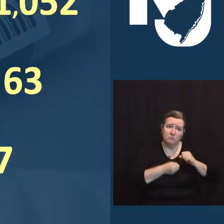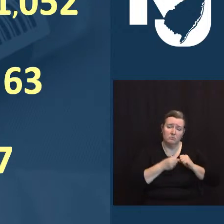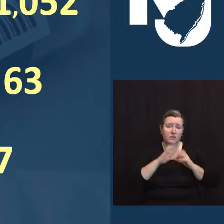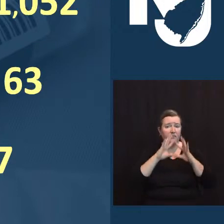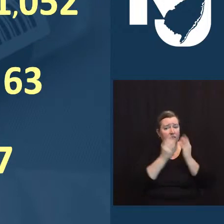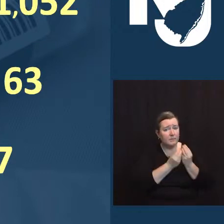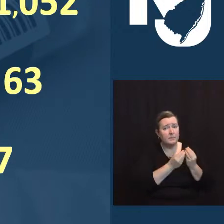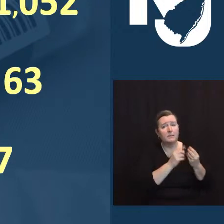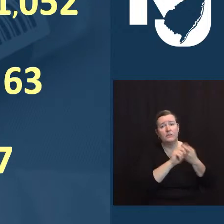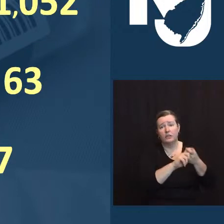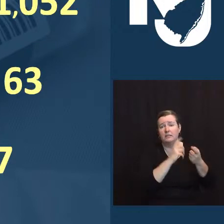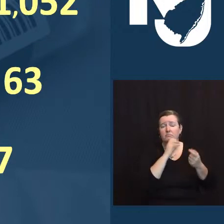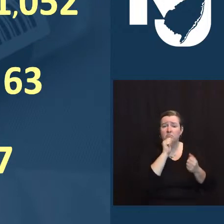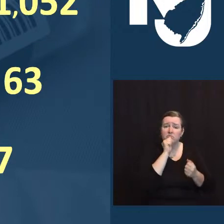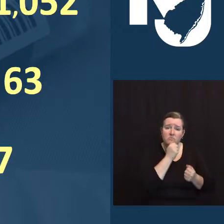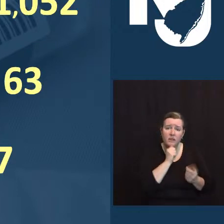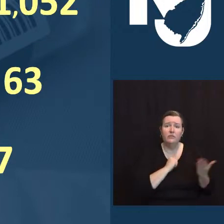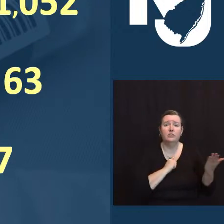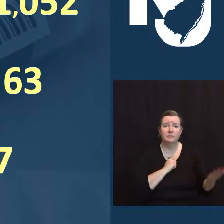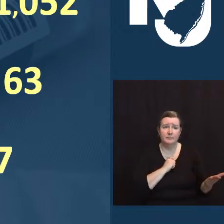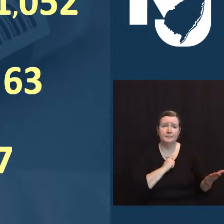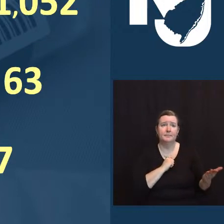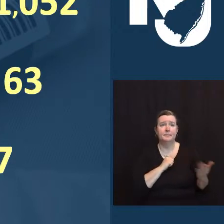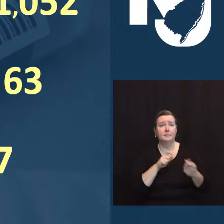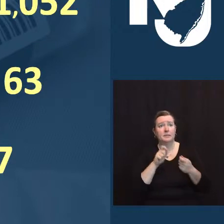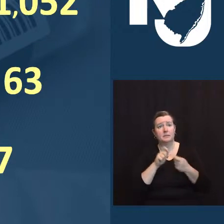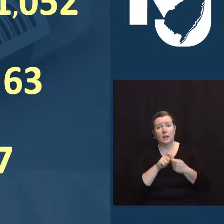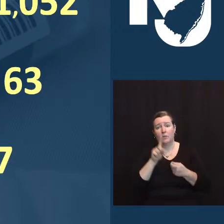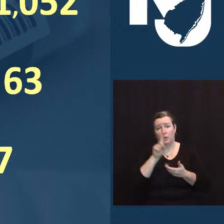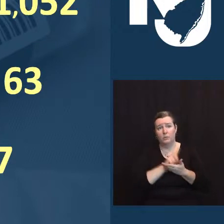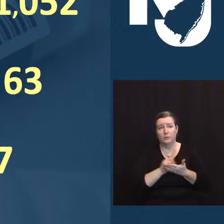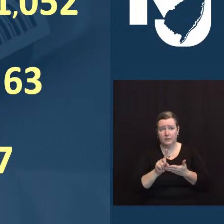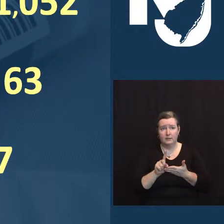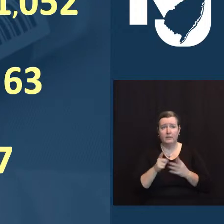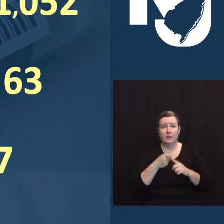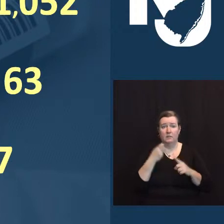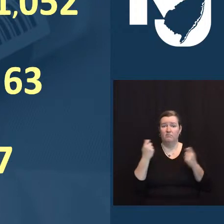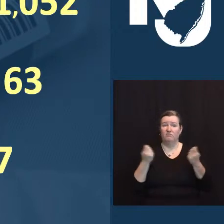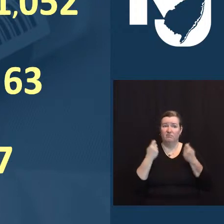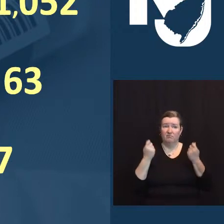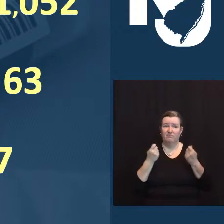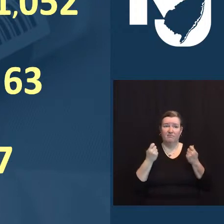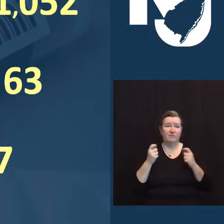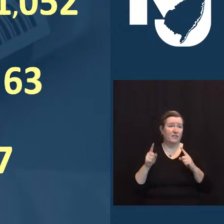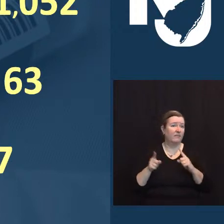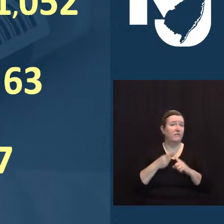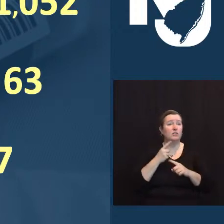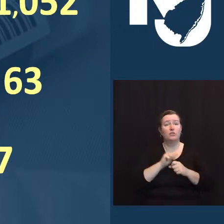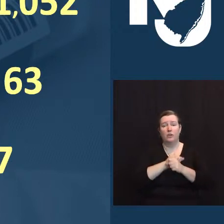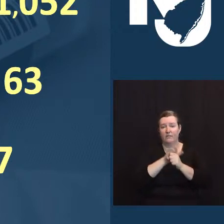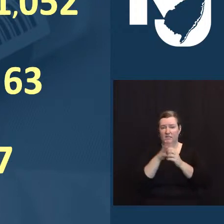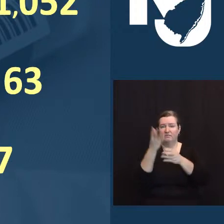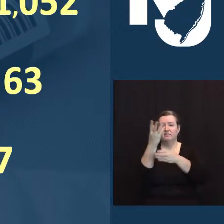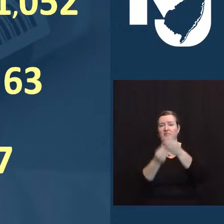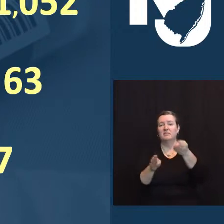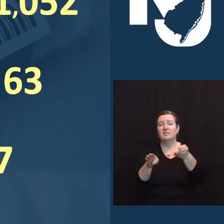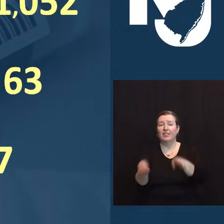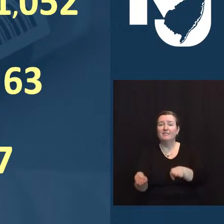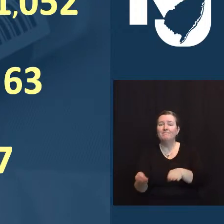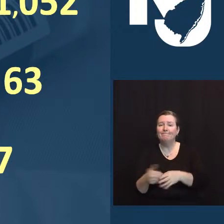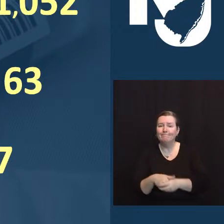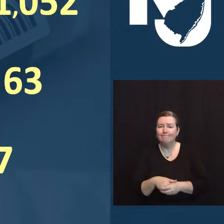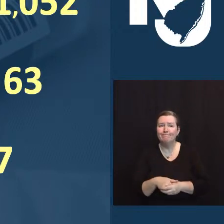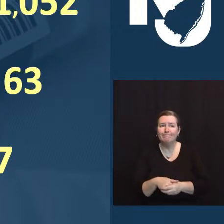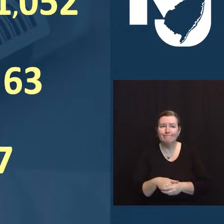are exactly 1 week away from the commemoration of our first COVID-19 related death. And we have now lost a total